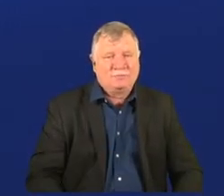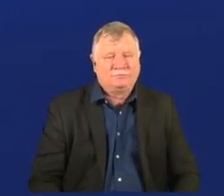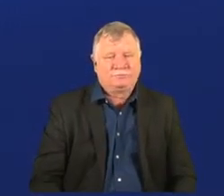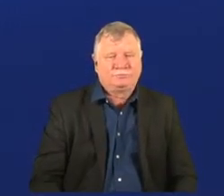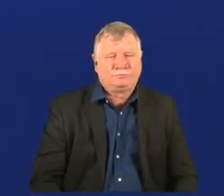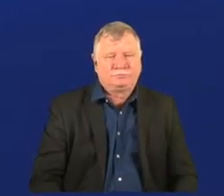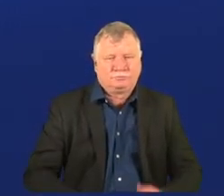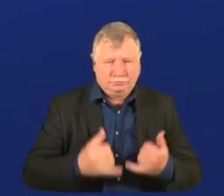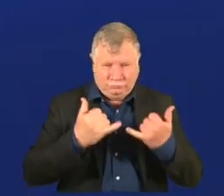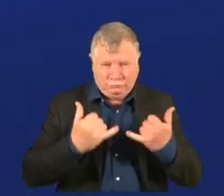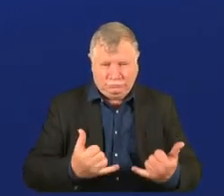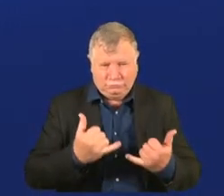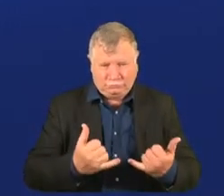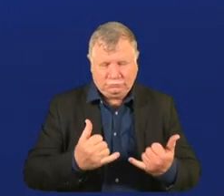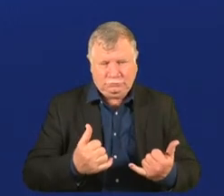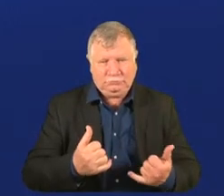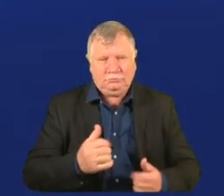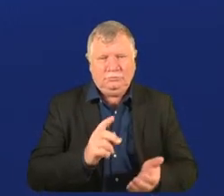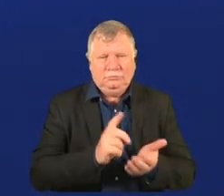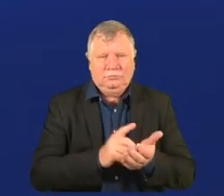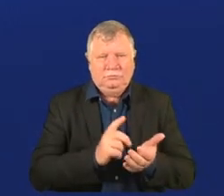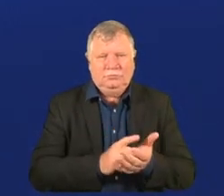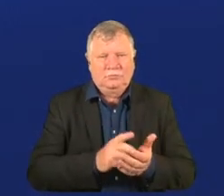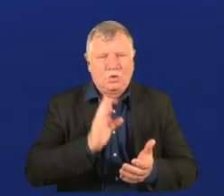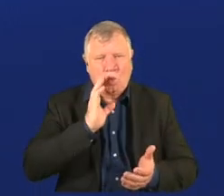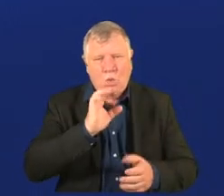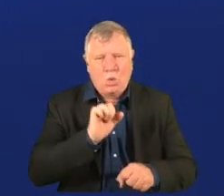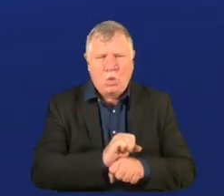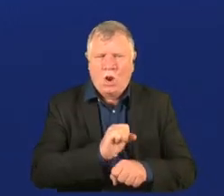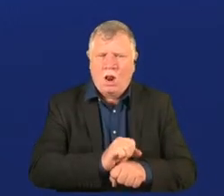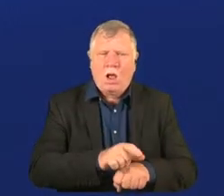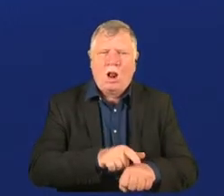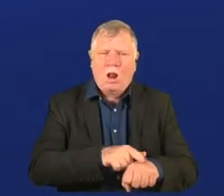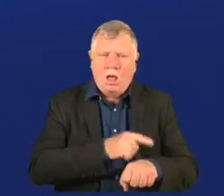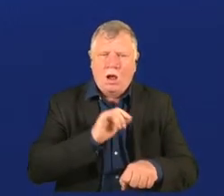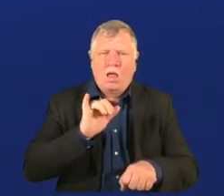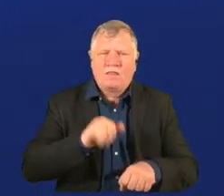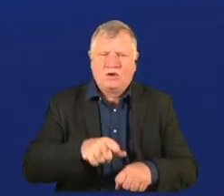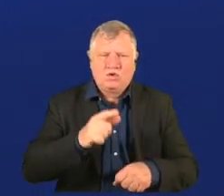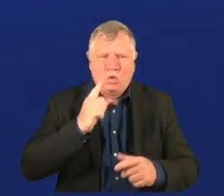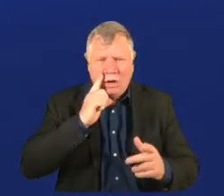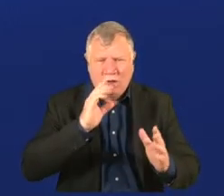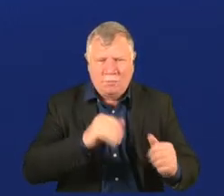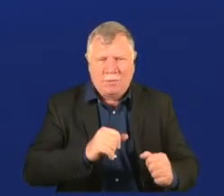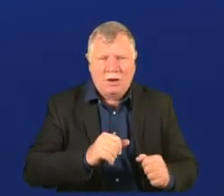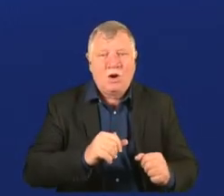The current status of the physicians is that they work longer than you would expect,